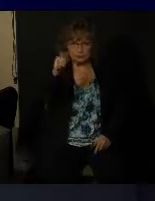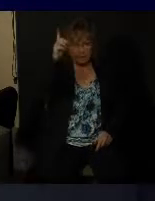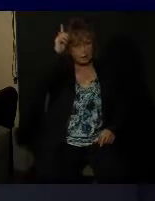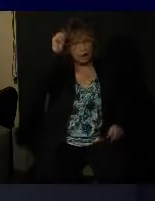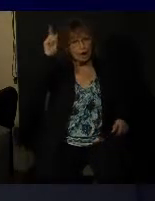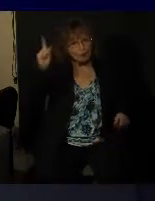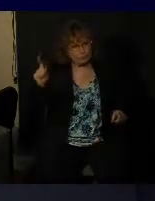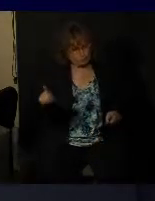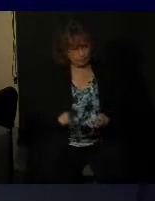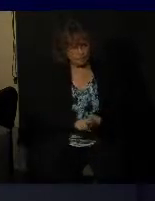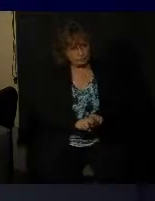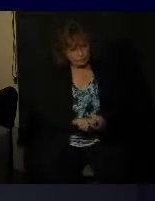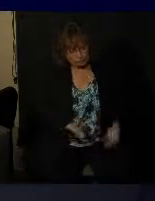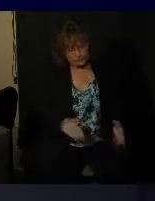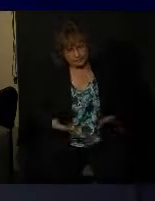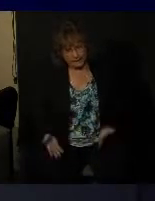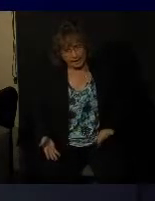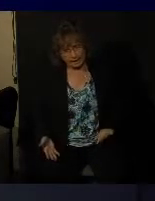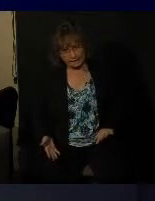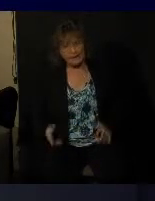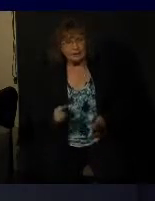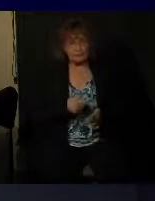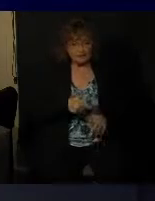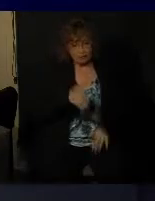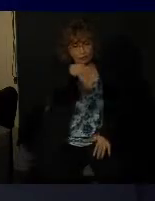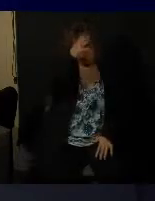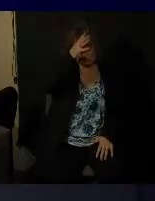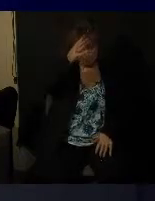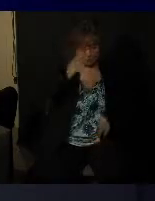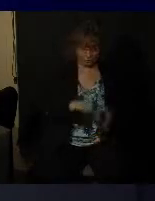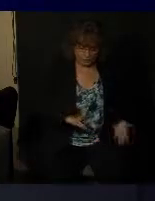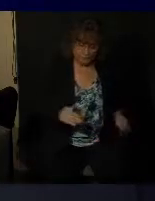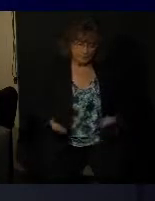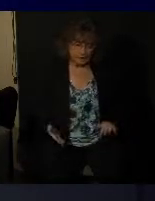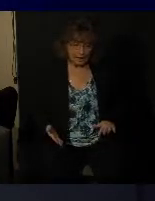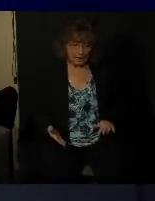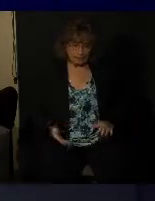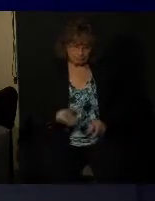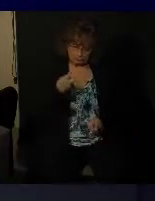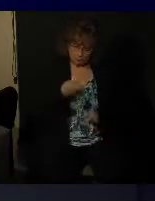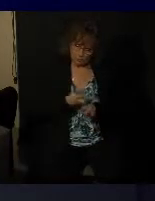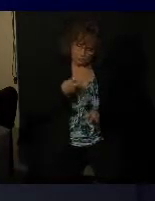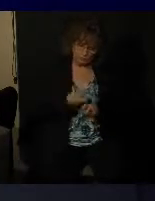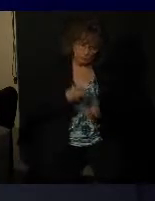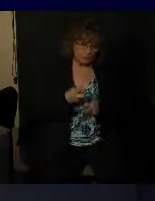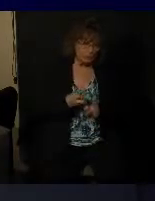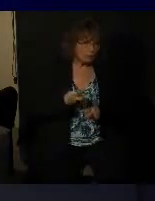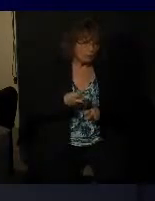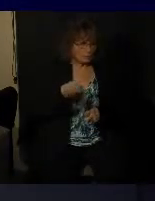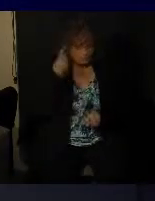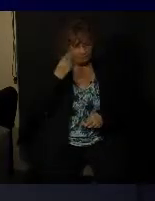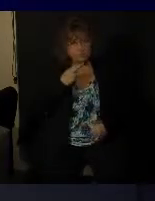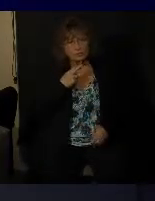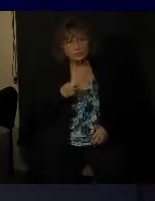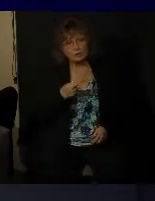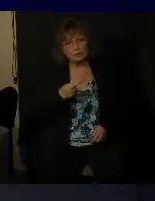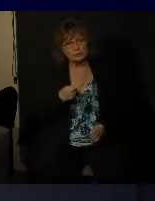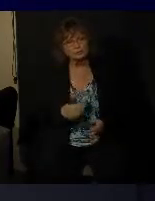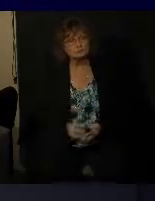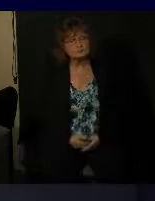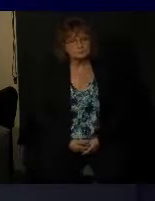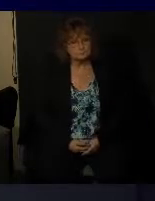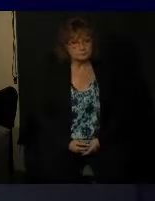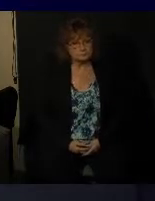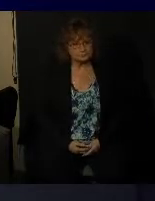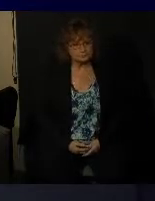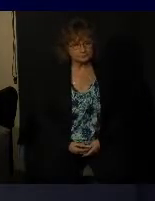believe her, still thought she was just saying that because she wanted me to do better and things. And so Monday came that week